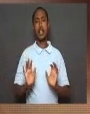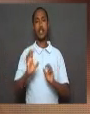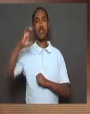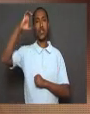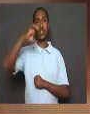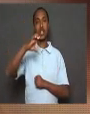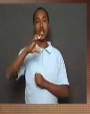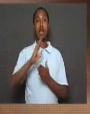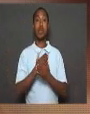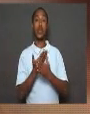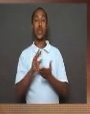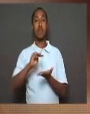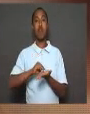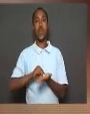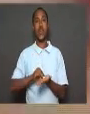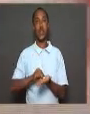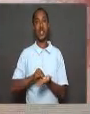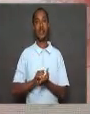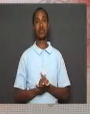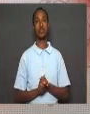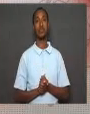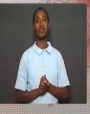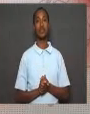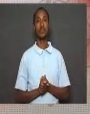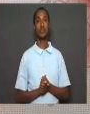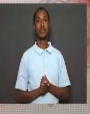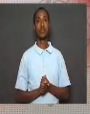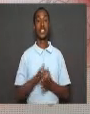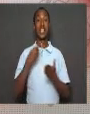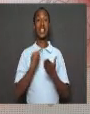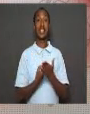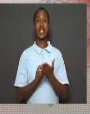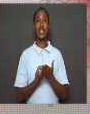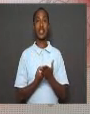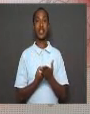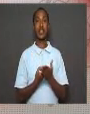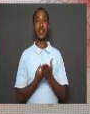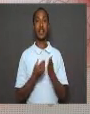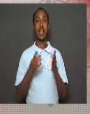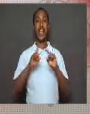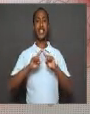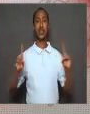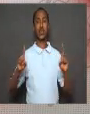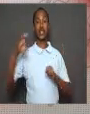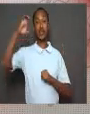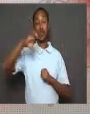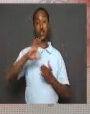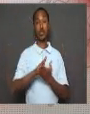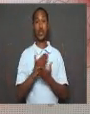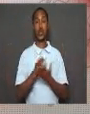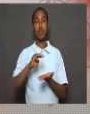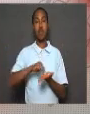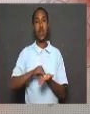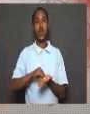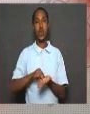forces between molecules. This excludes the forces between